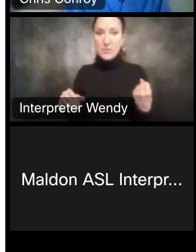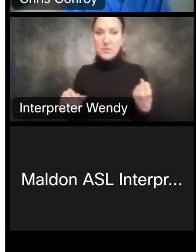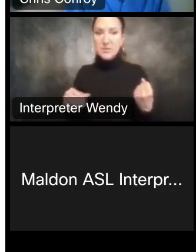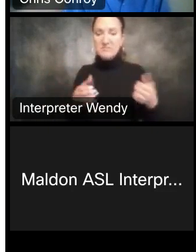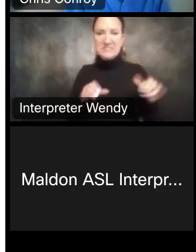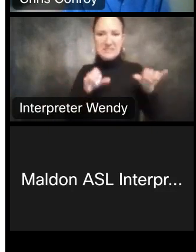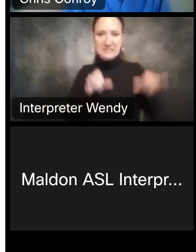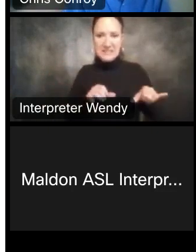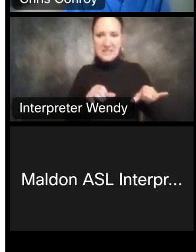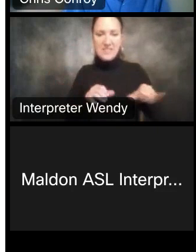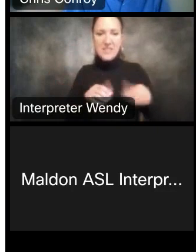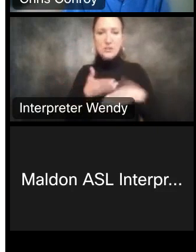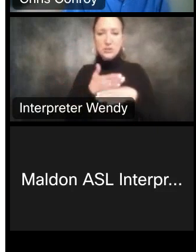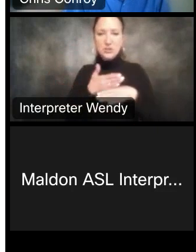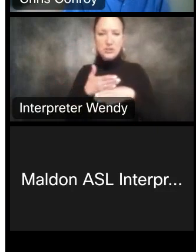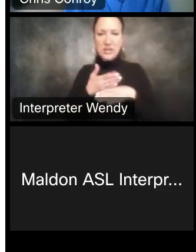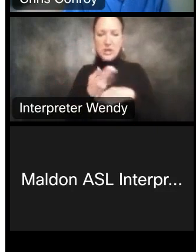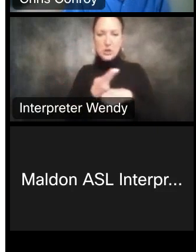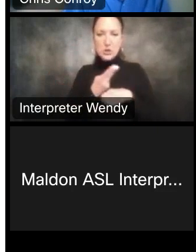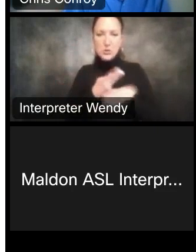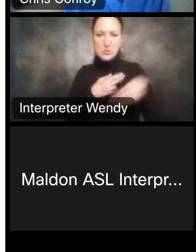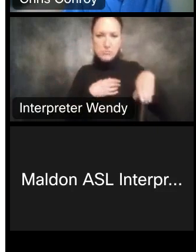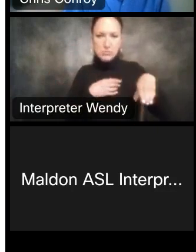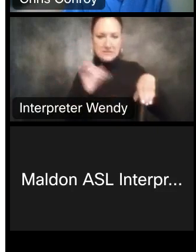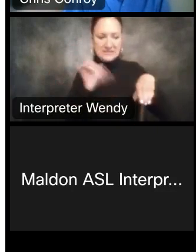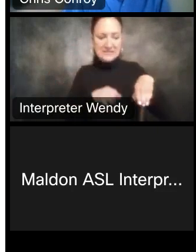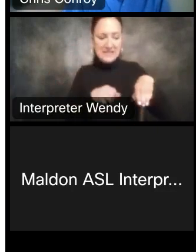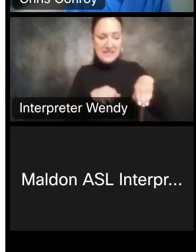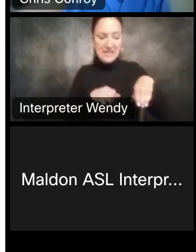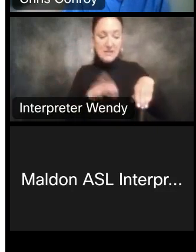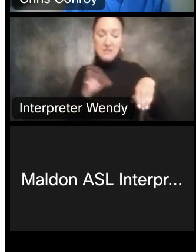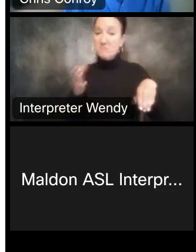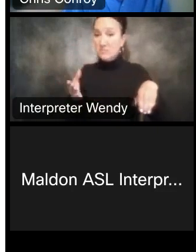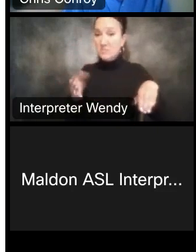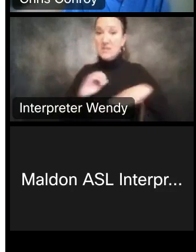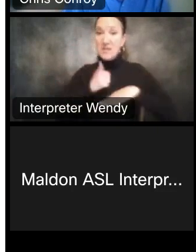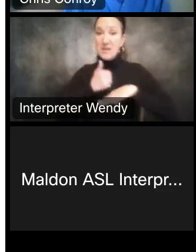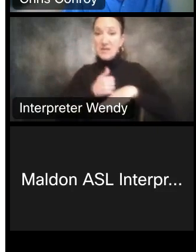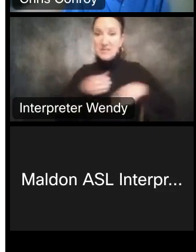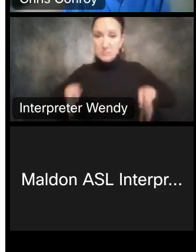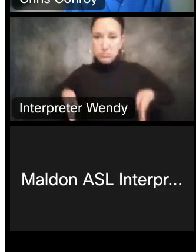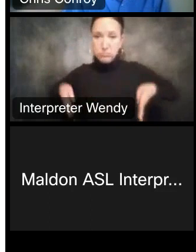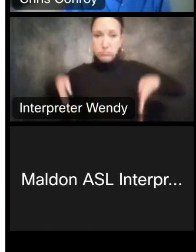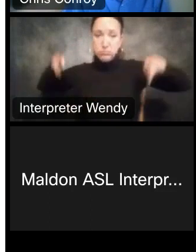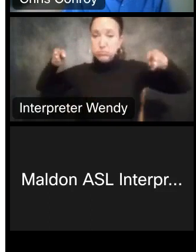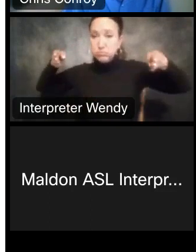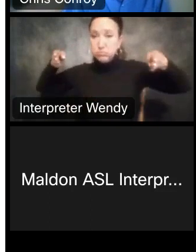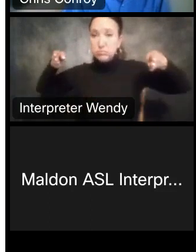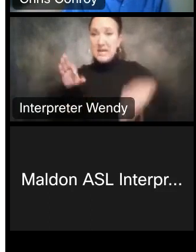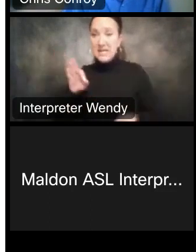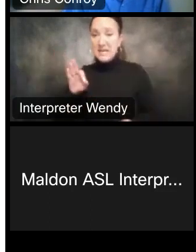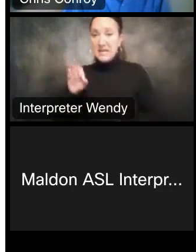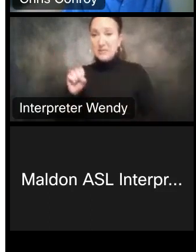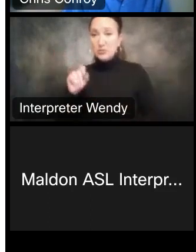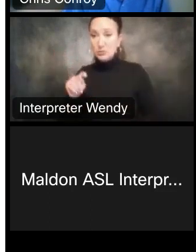the 10-foot shared use facility. There is an existing concrete median east of 9th Street Bridge, really